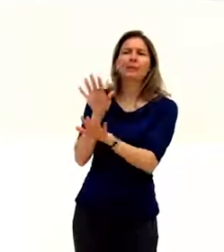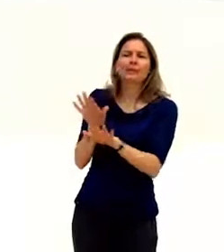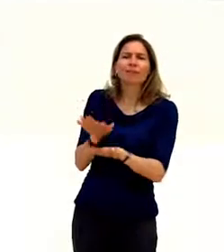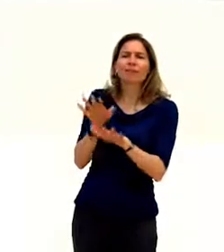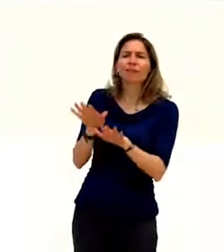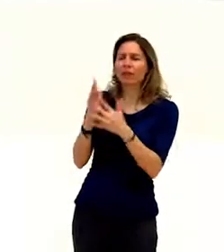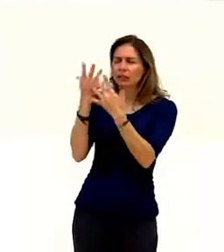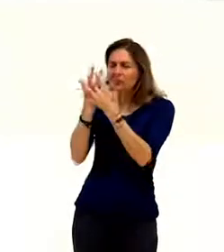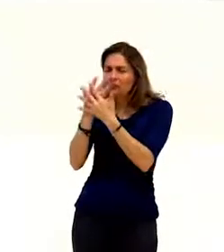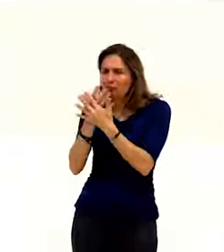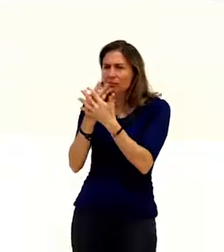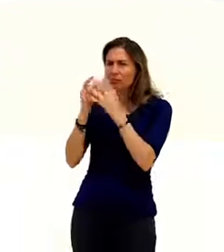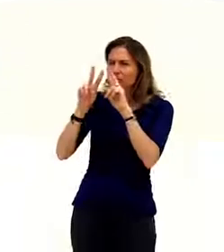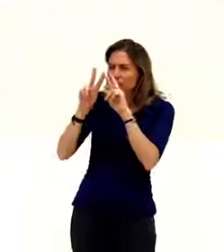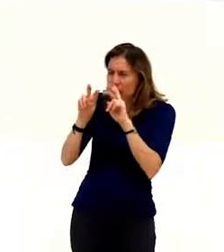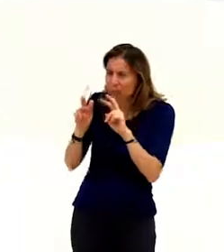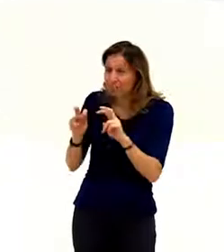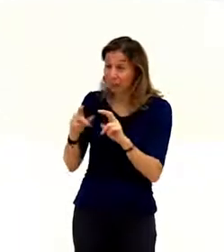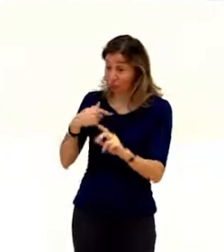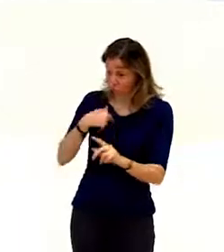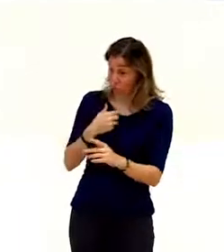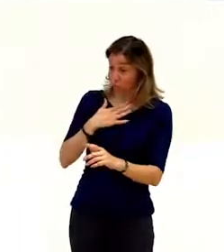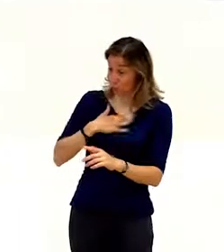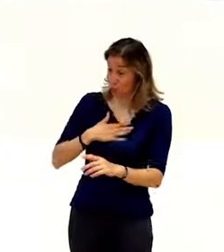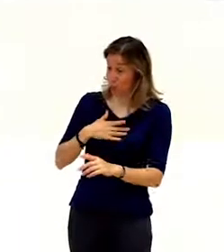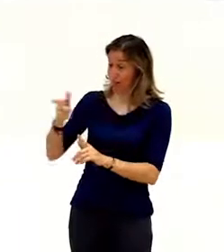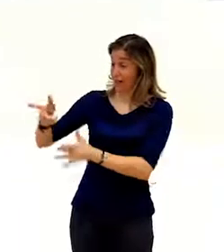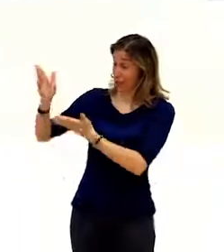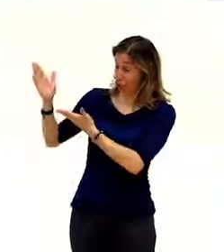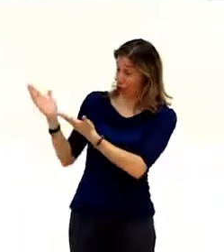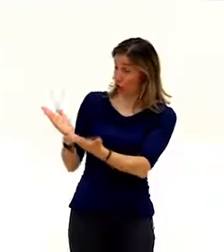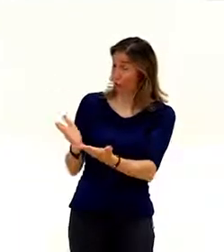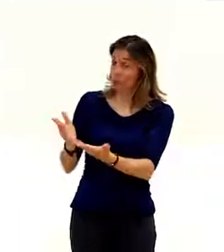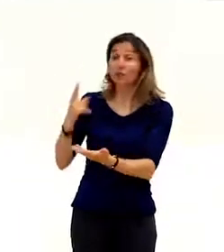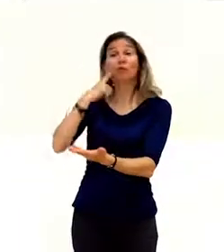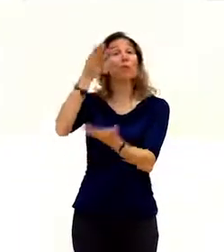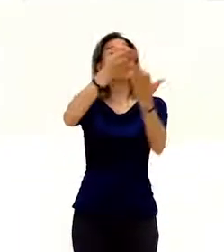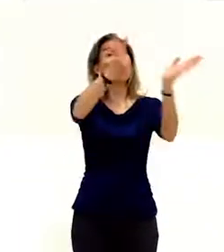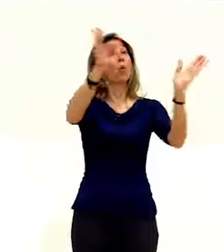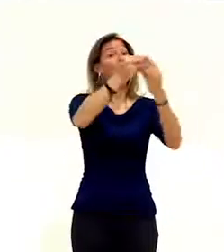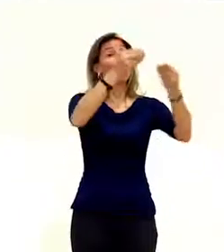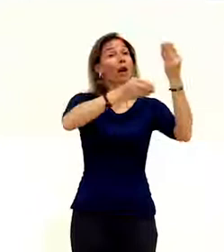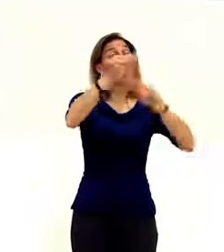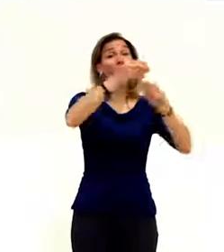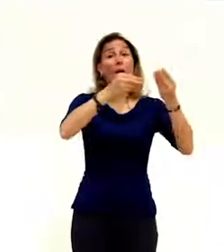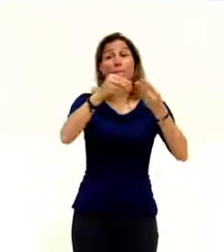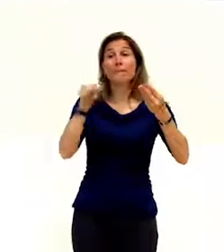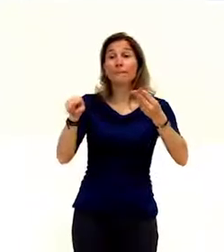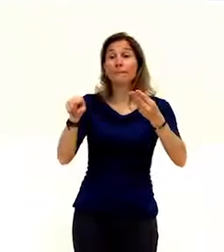that relate into services of general economic interest outside